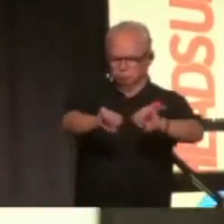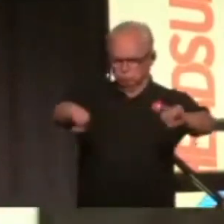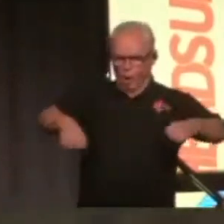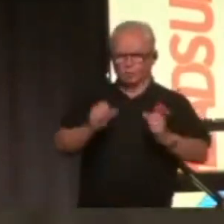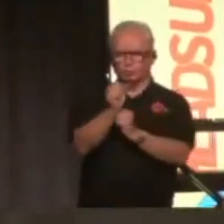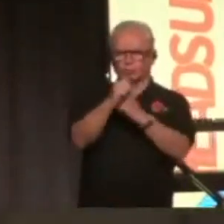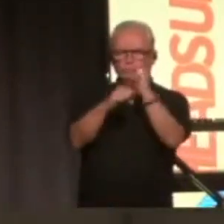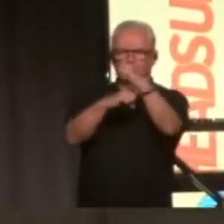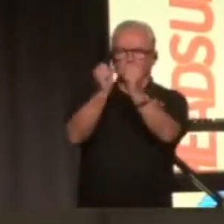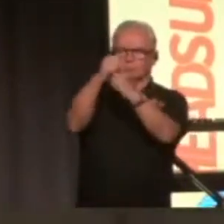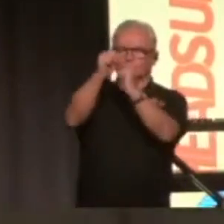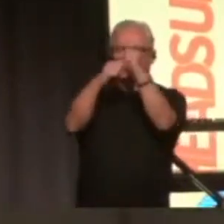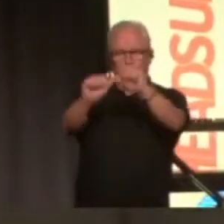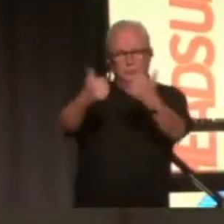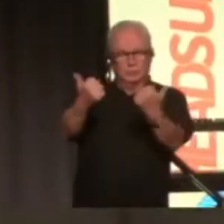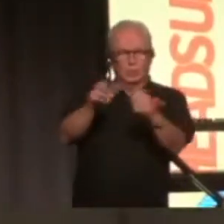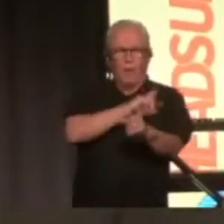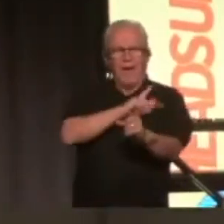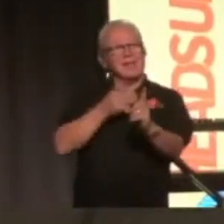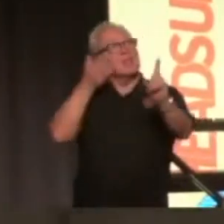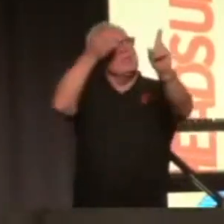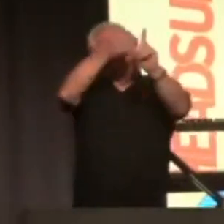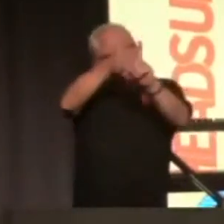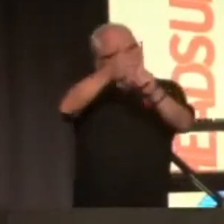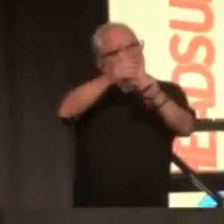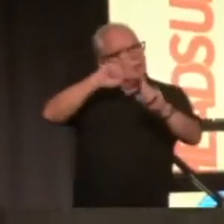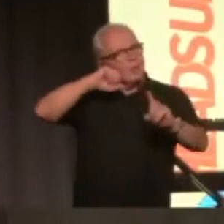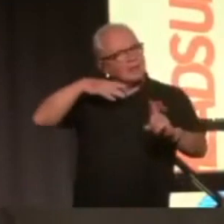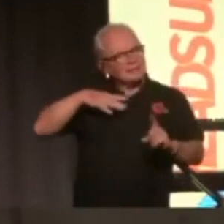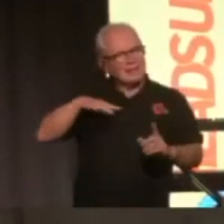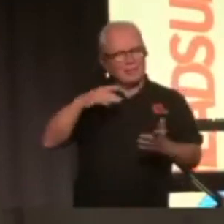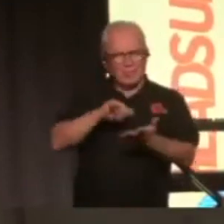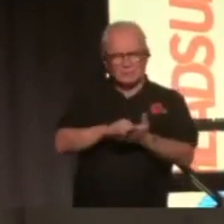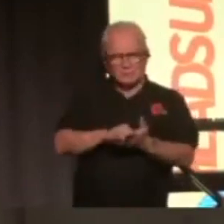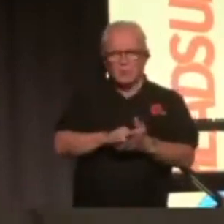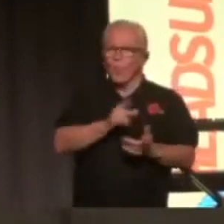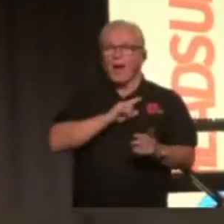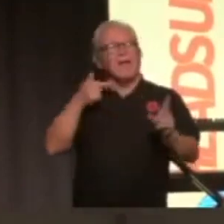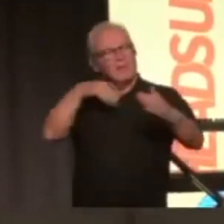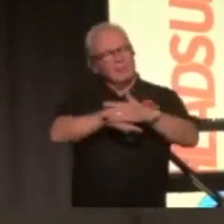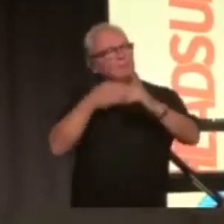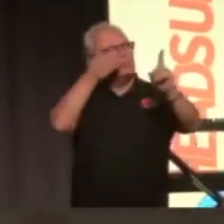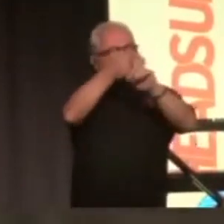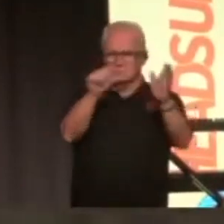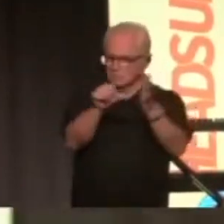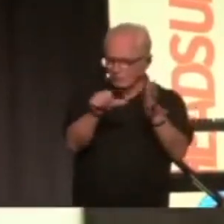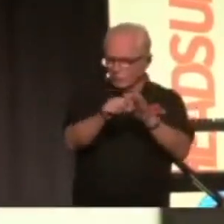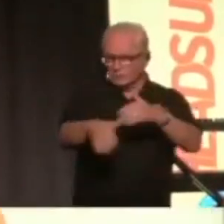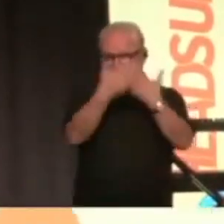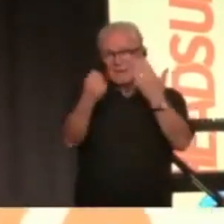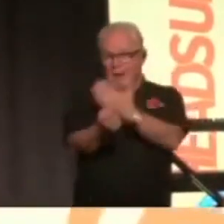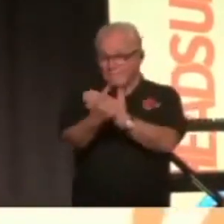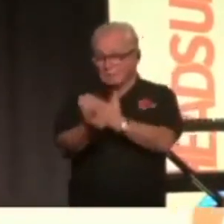because we're going to need it in the days that lie ahead. Okay, we're going to enter into difficult days, and not